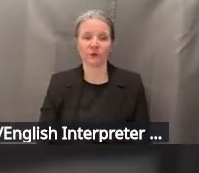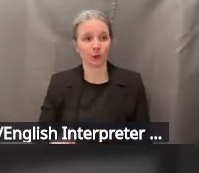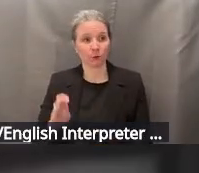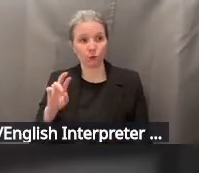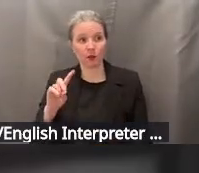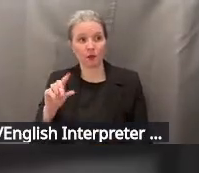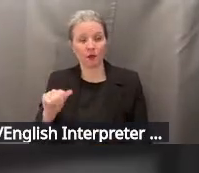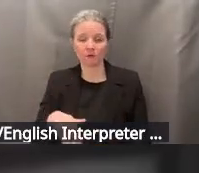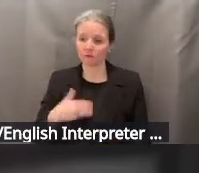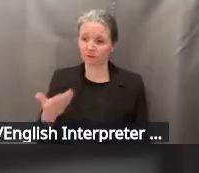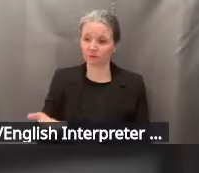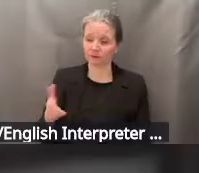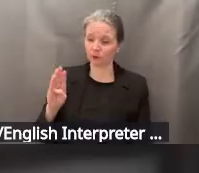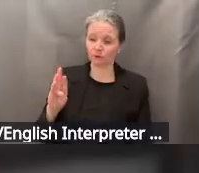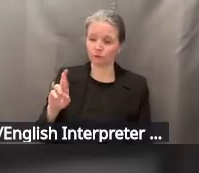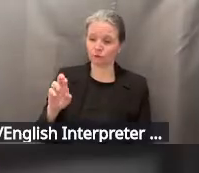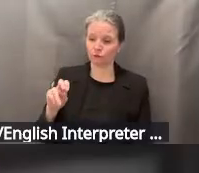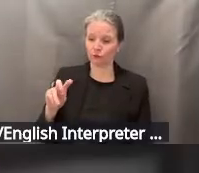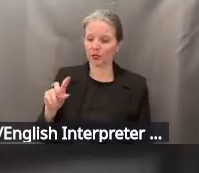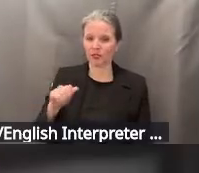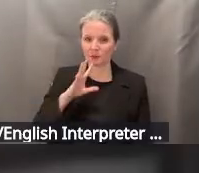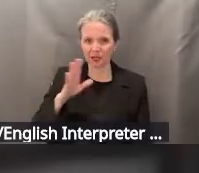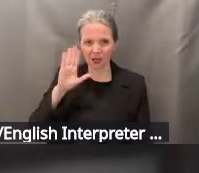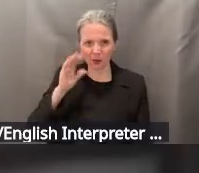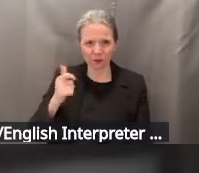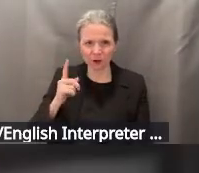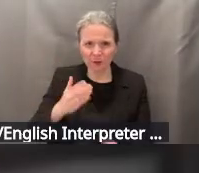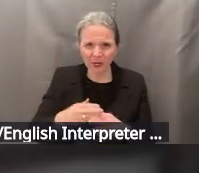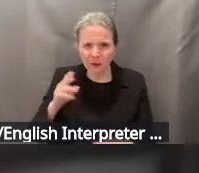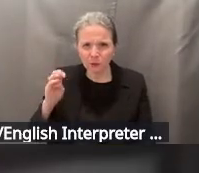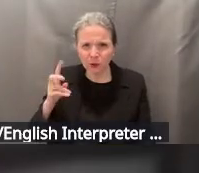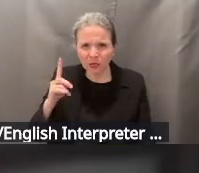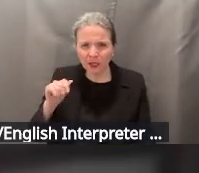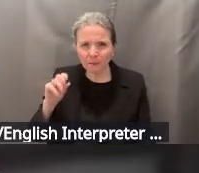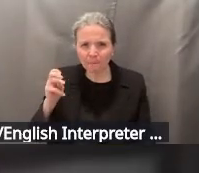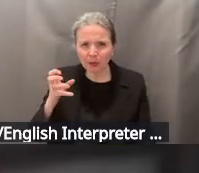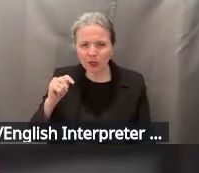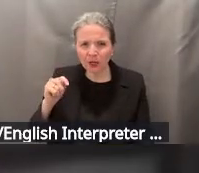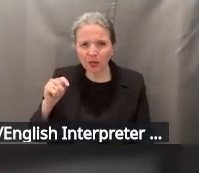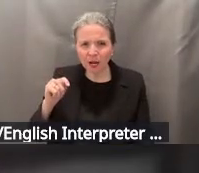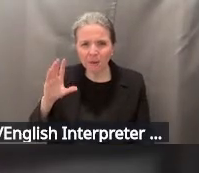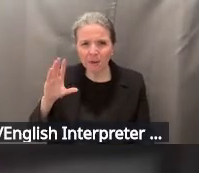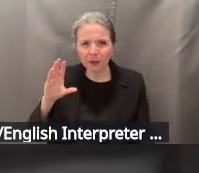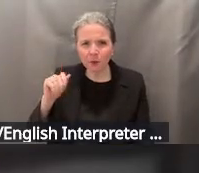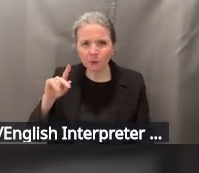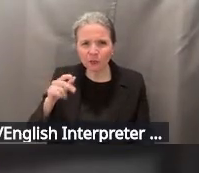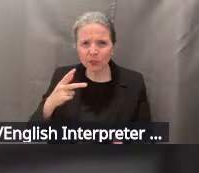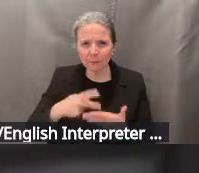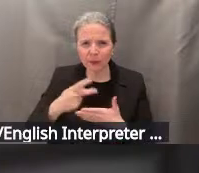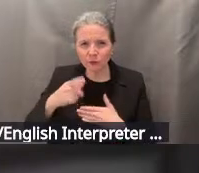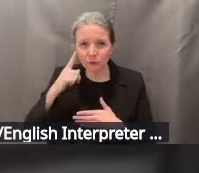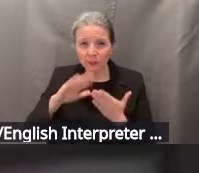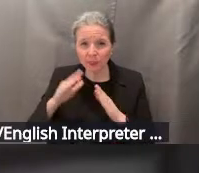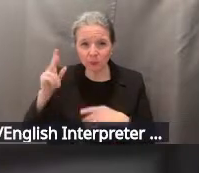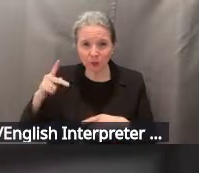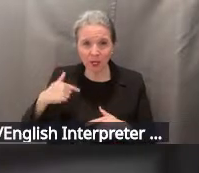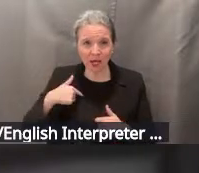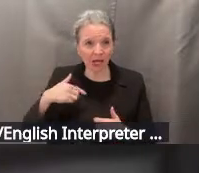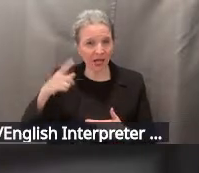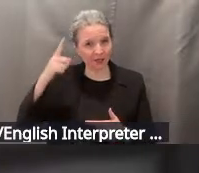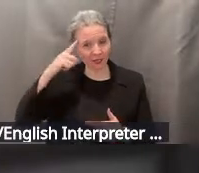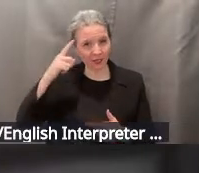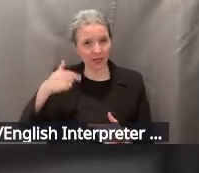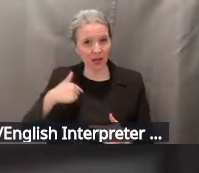Brenda? Hi, everybody. My name is Brenda Martin. I'm the Capital Project Manager for the City of Portland. I believe I might be